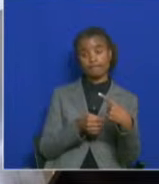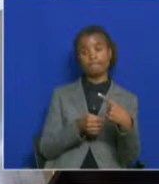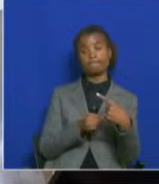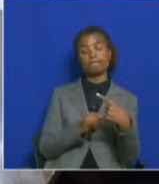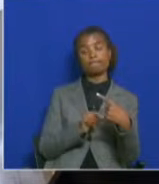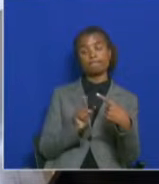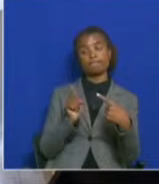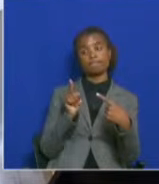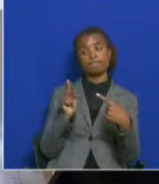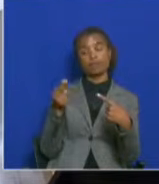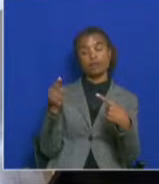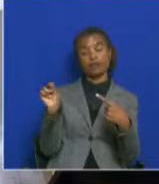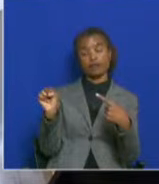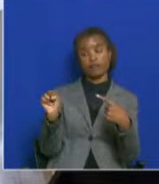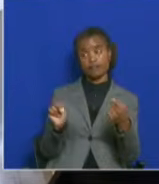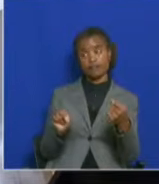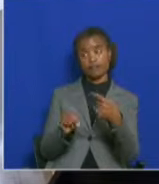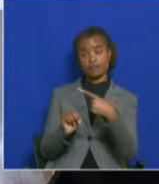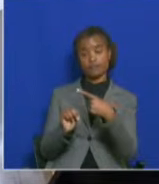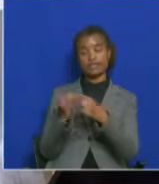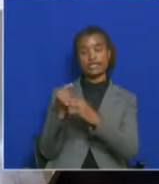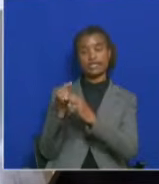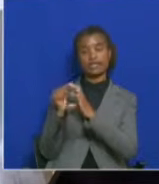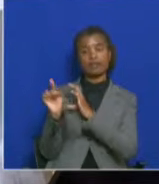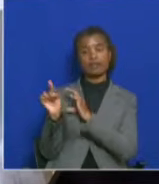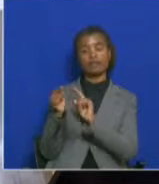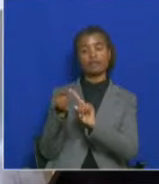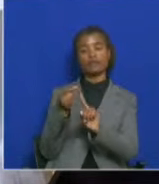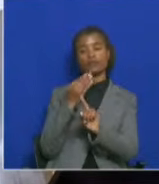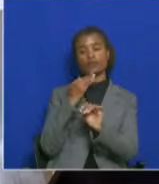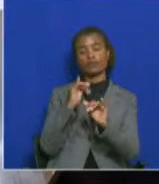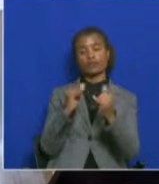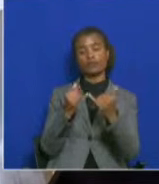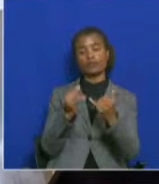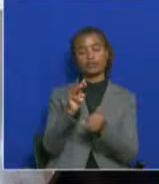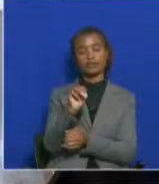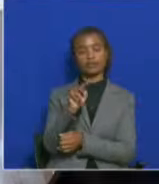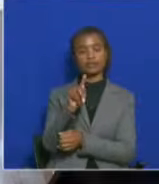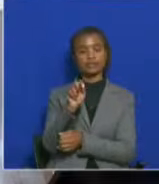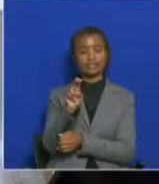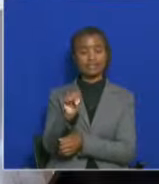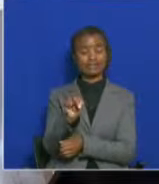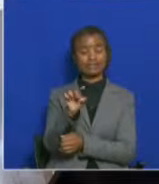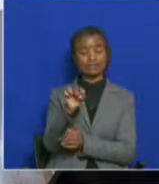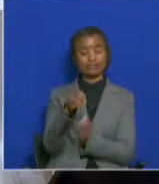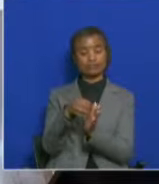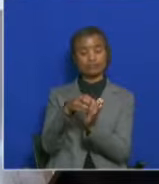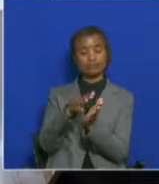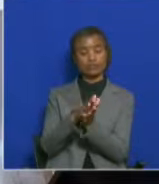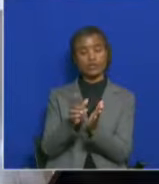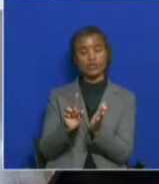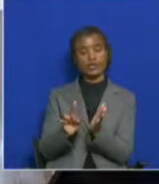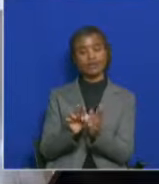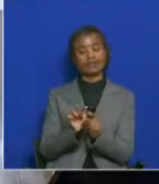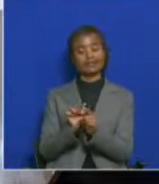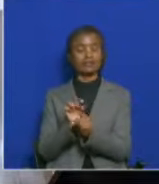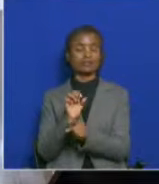an email from MTN that records that SMADA has been registered as an MTN supplier.